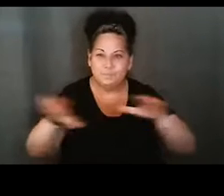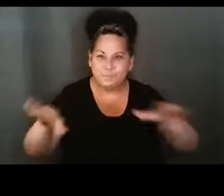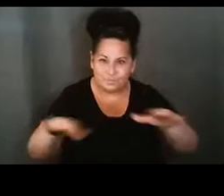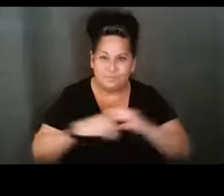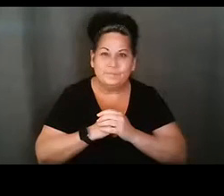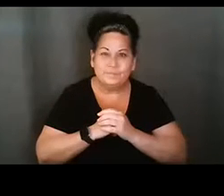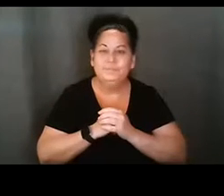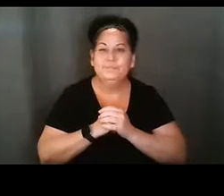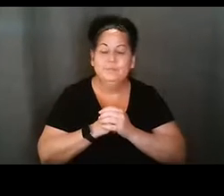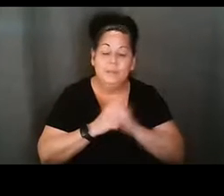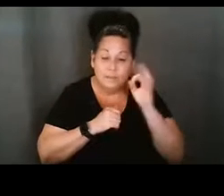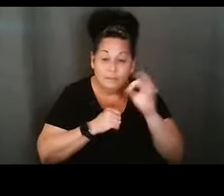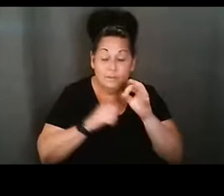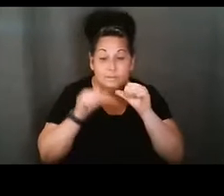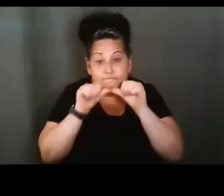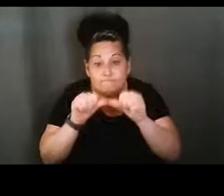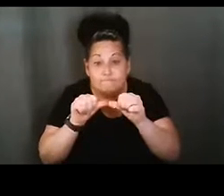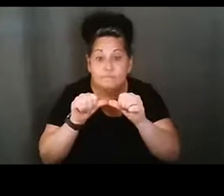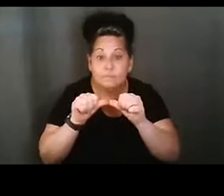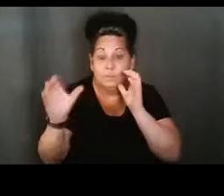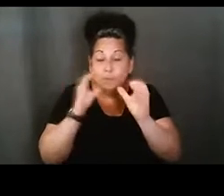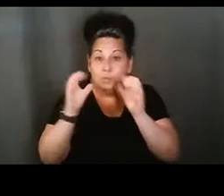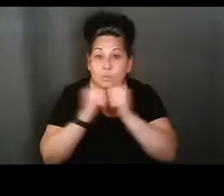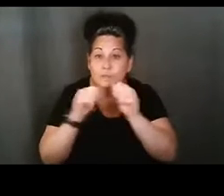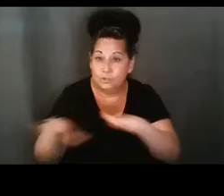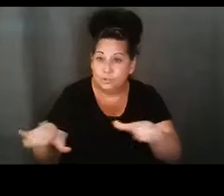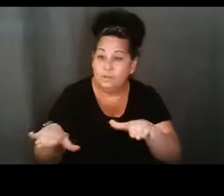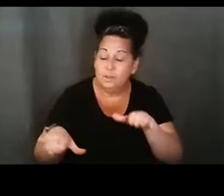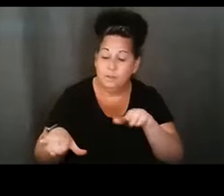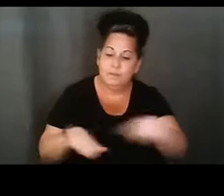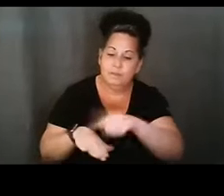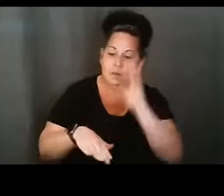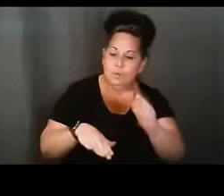course with them, they understand that mama is concerned about you.